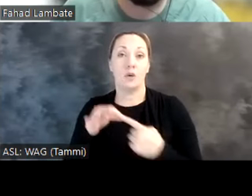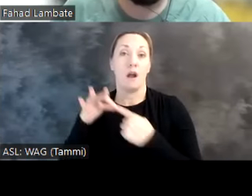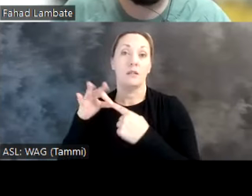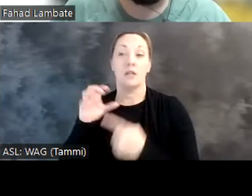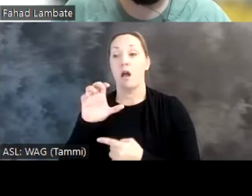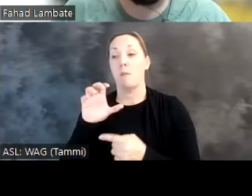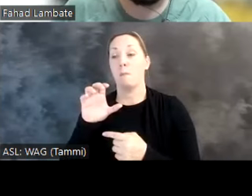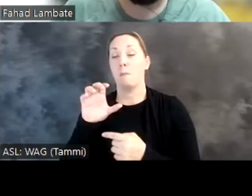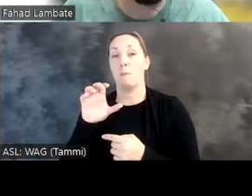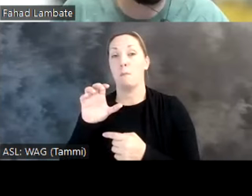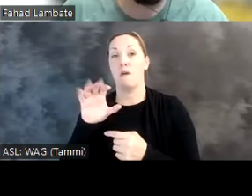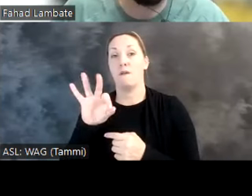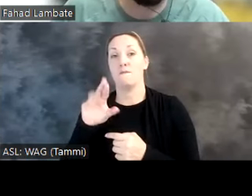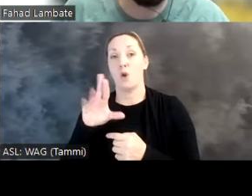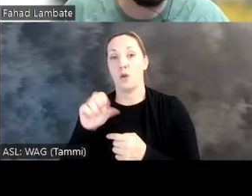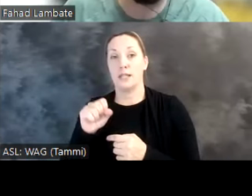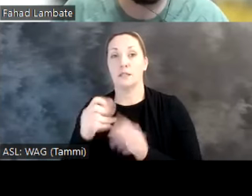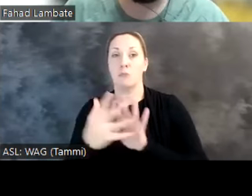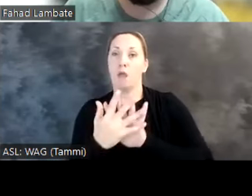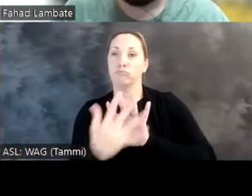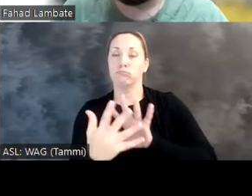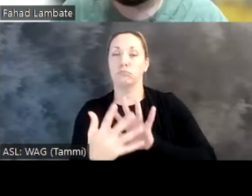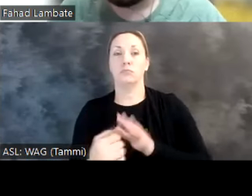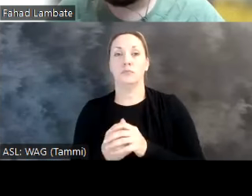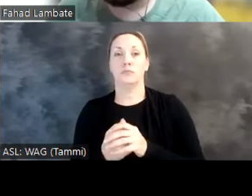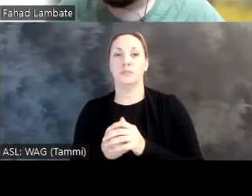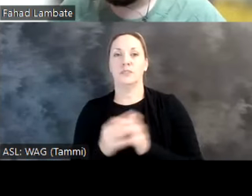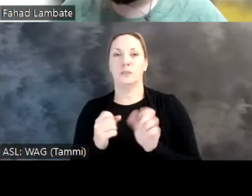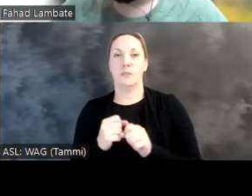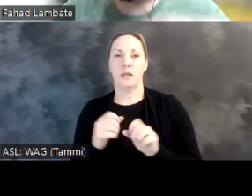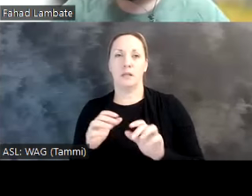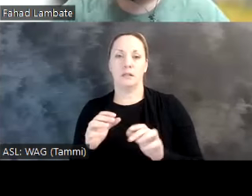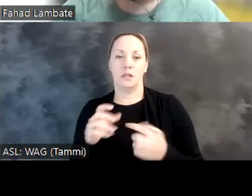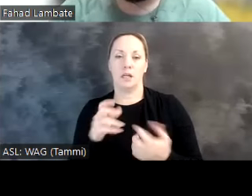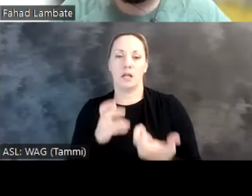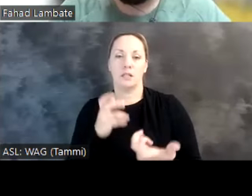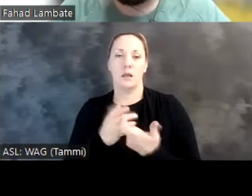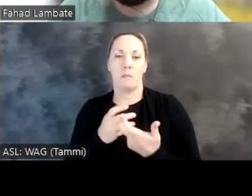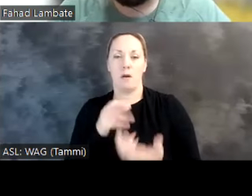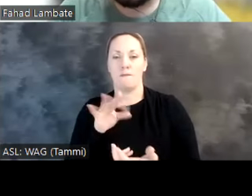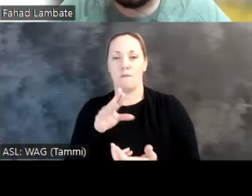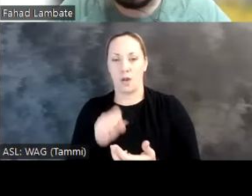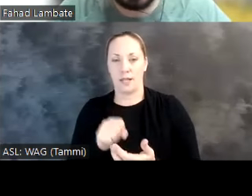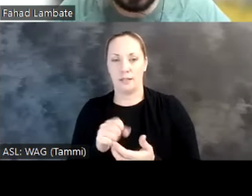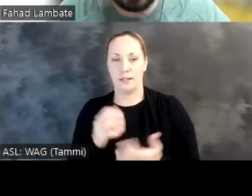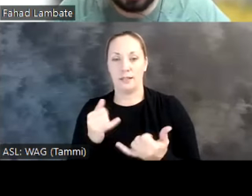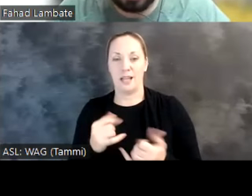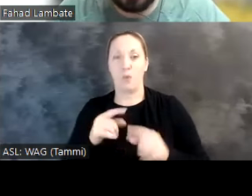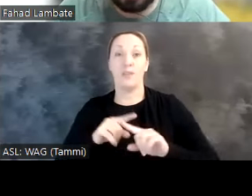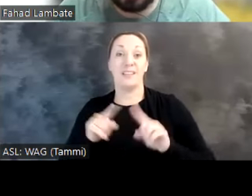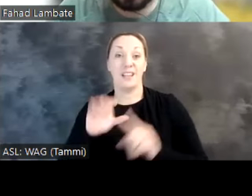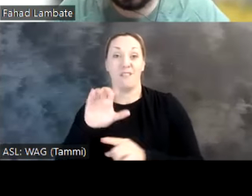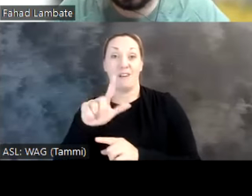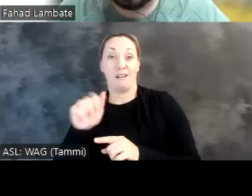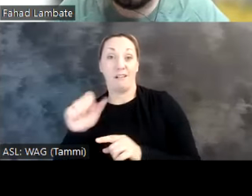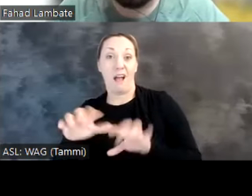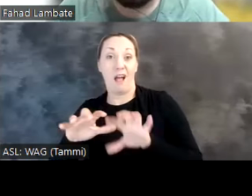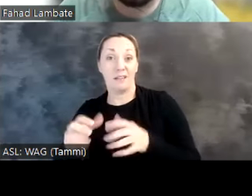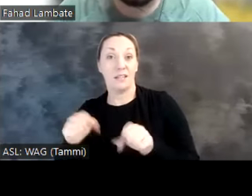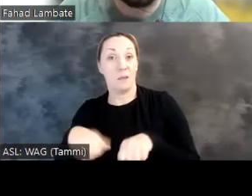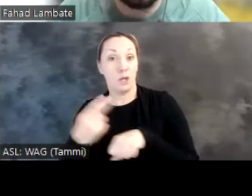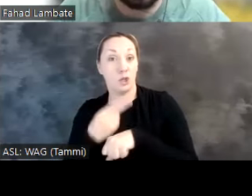more, to create the custom focus basically. Now coming to different class that can be used